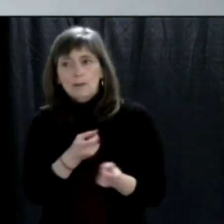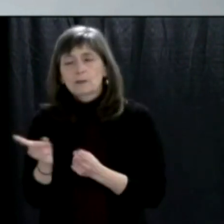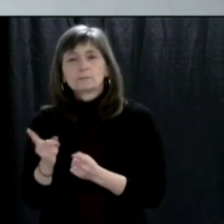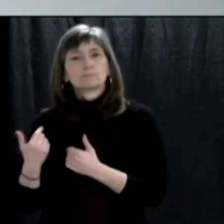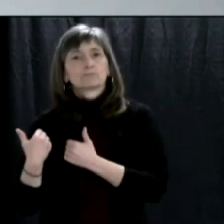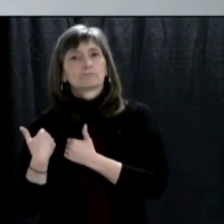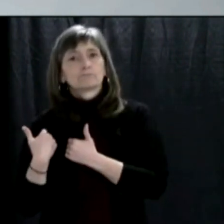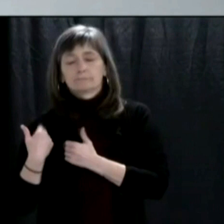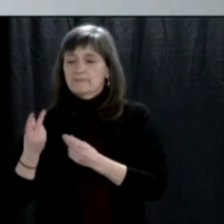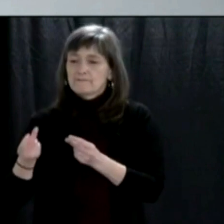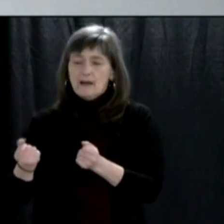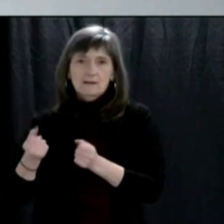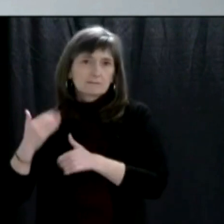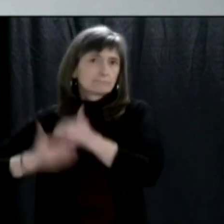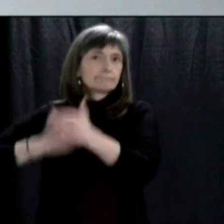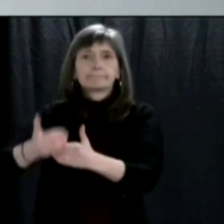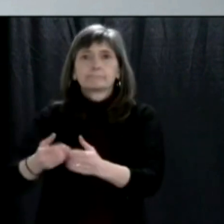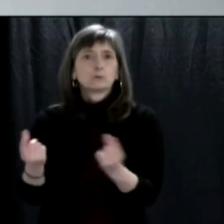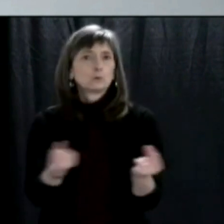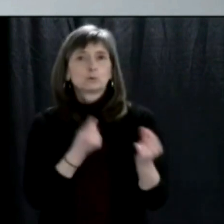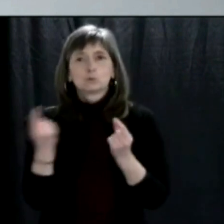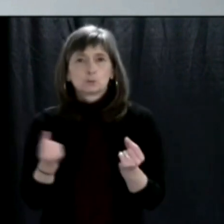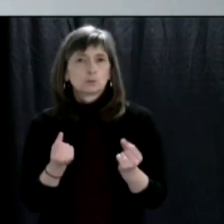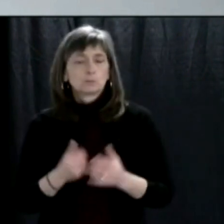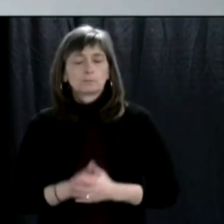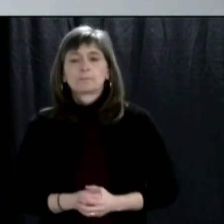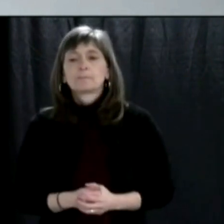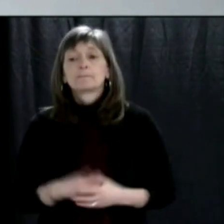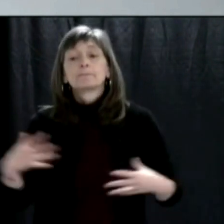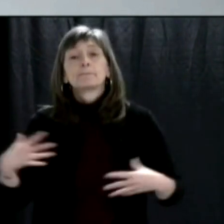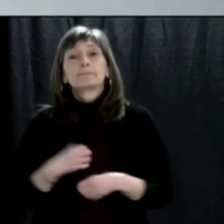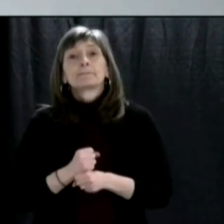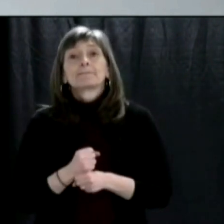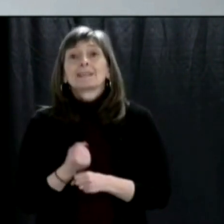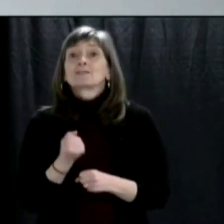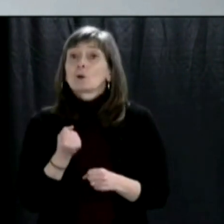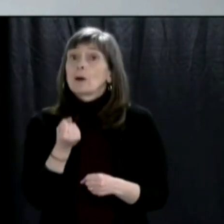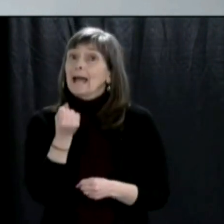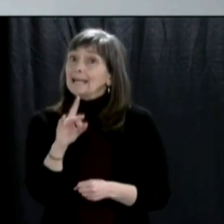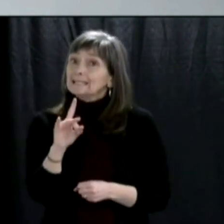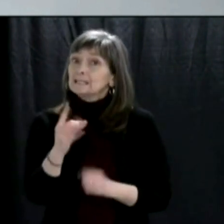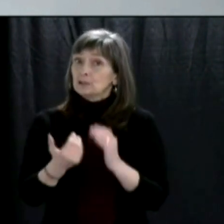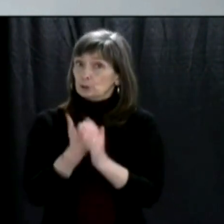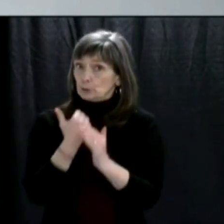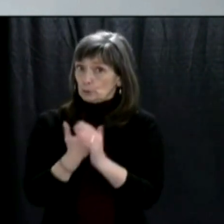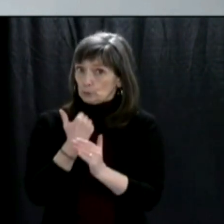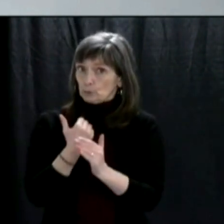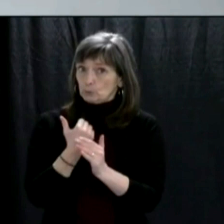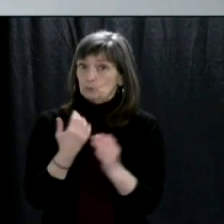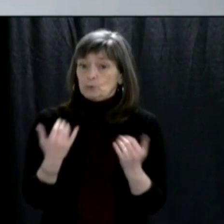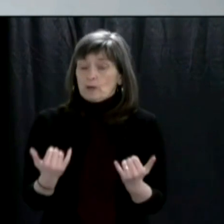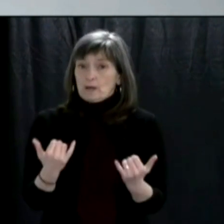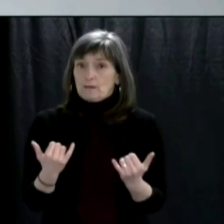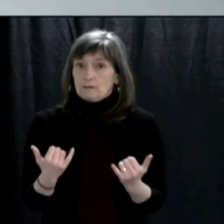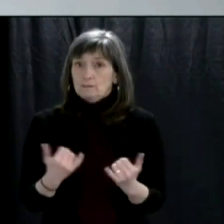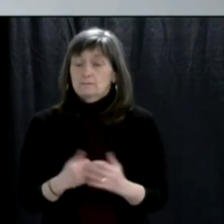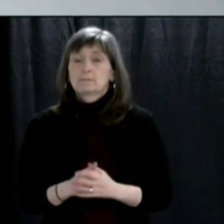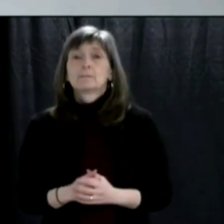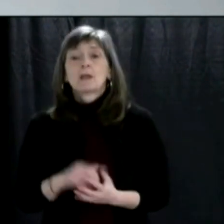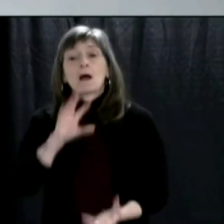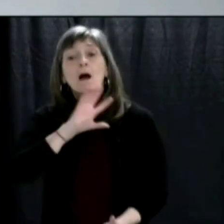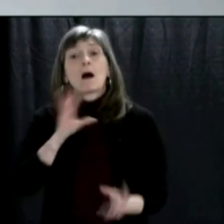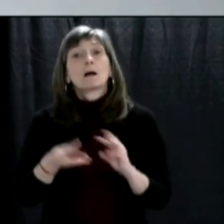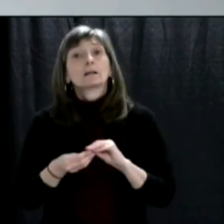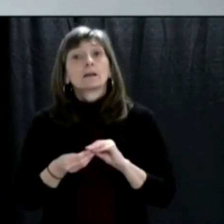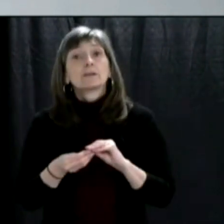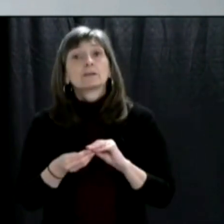responsiveness in this situation. To summarize, there are 18 new cases since yesterday's media availability. The total number